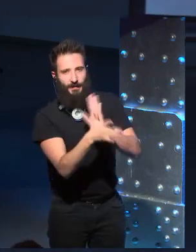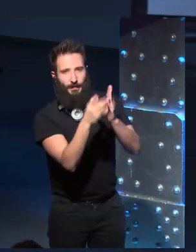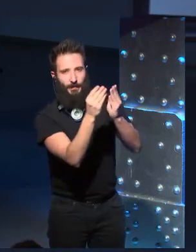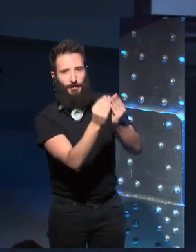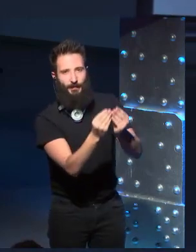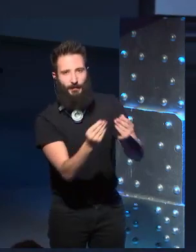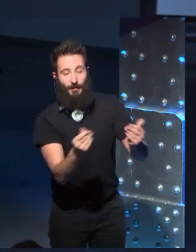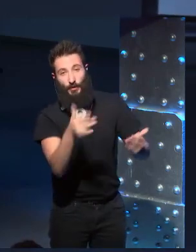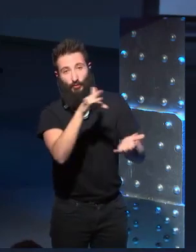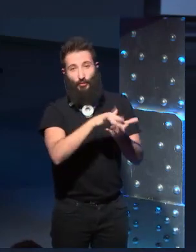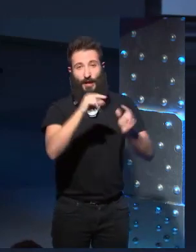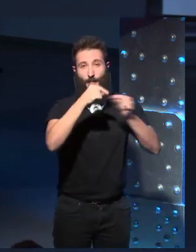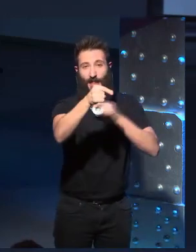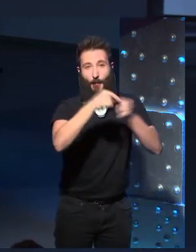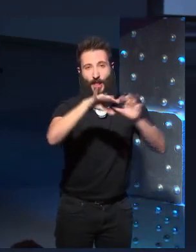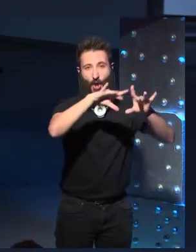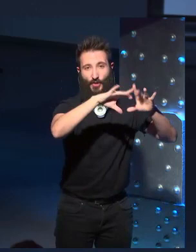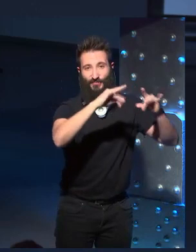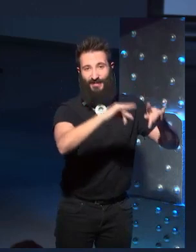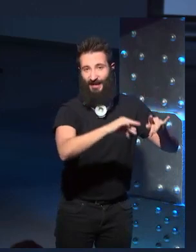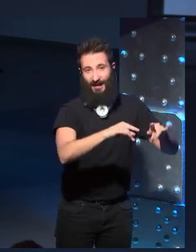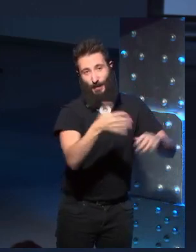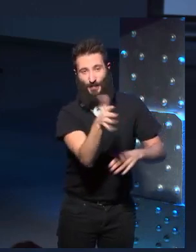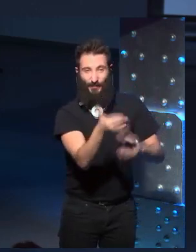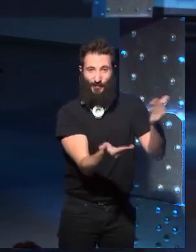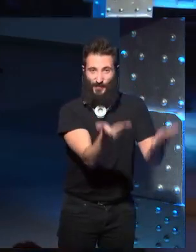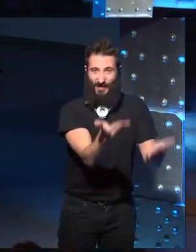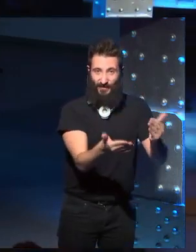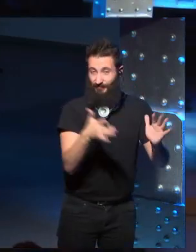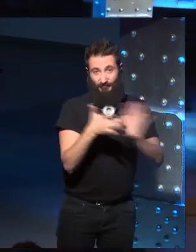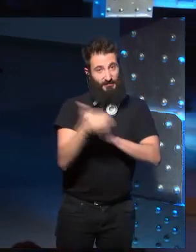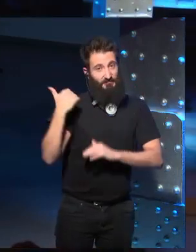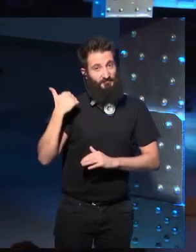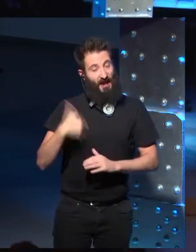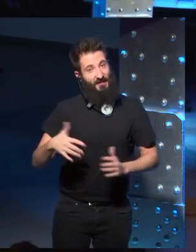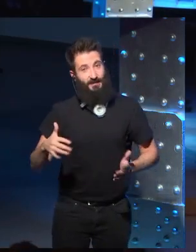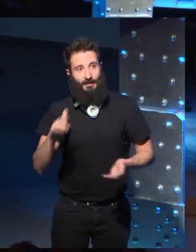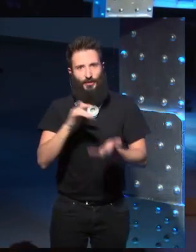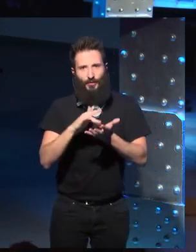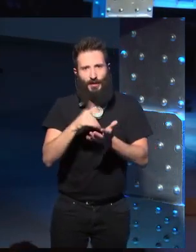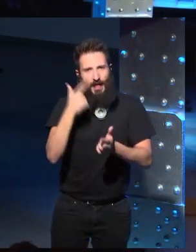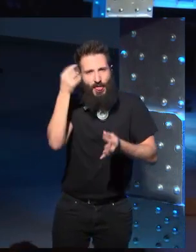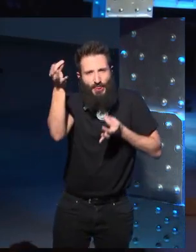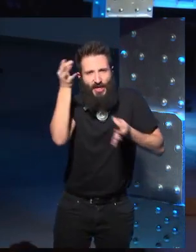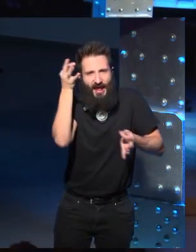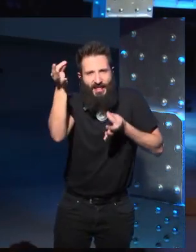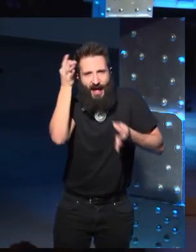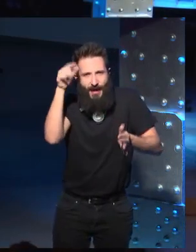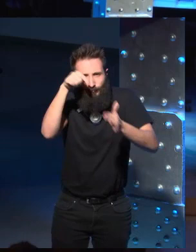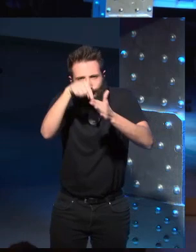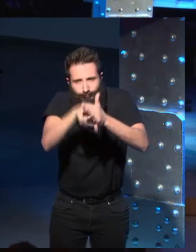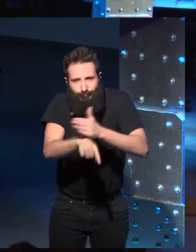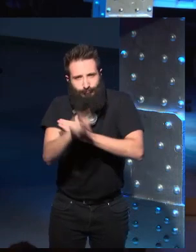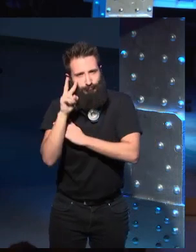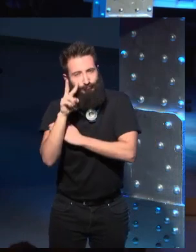instead. That's home. And if you look even more carefully, I'll tell you stop. You have to